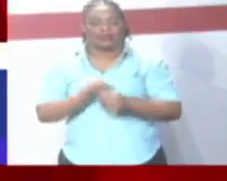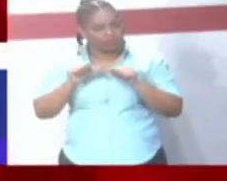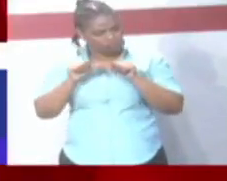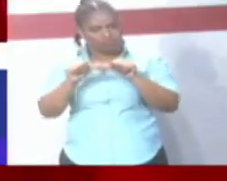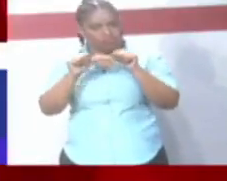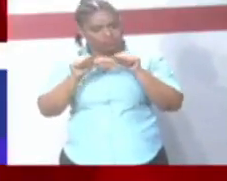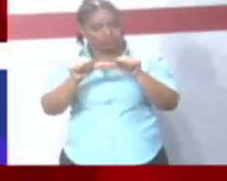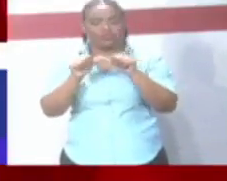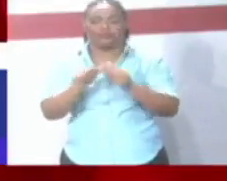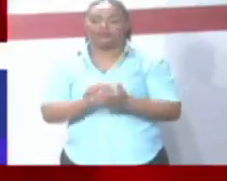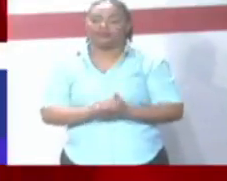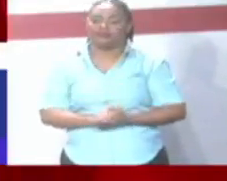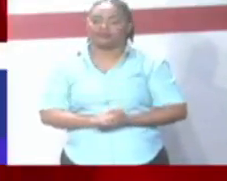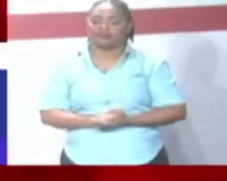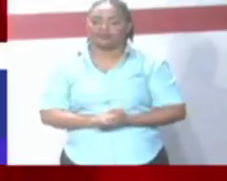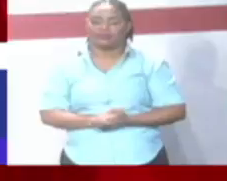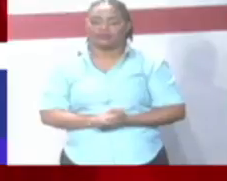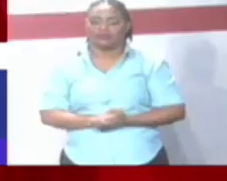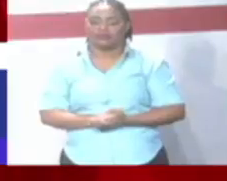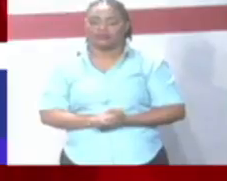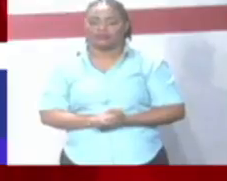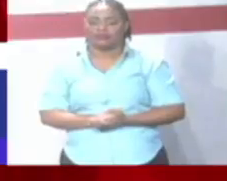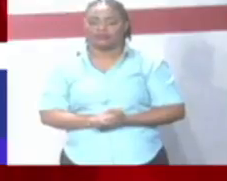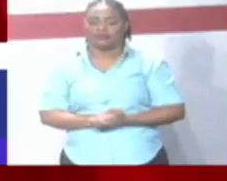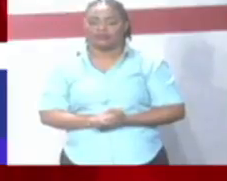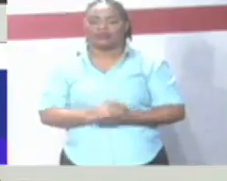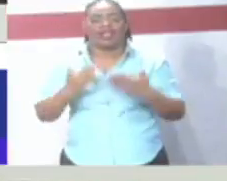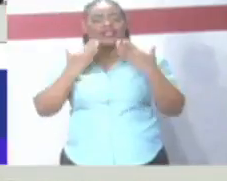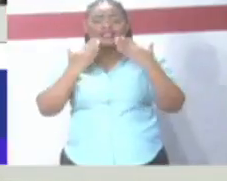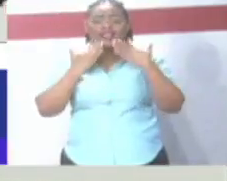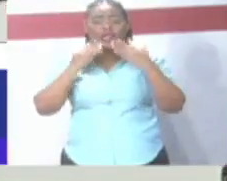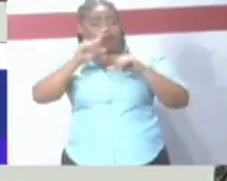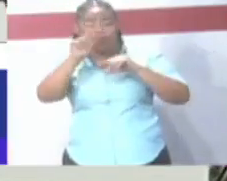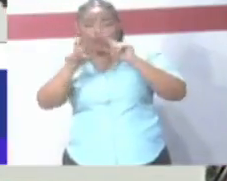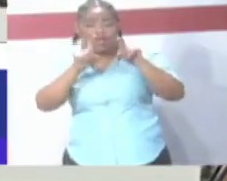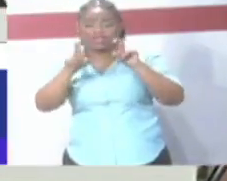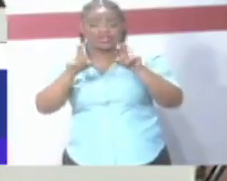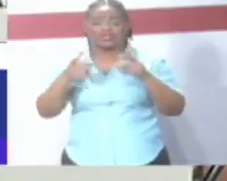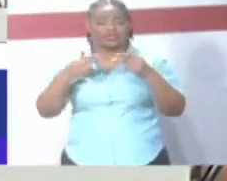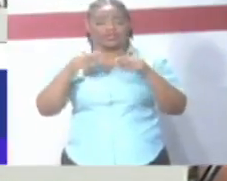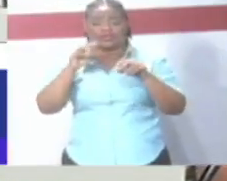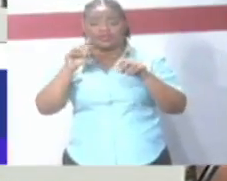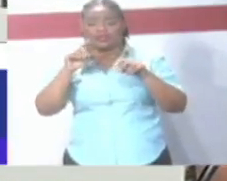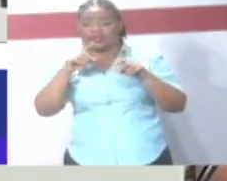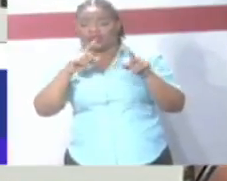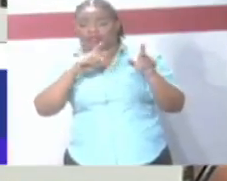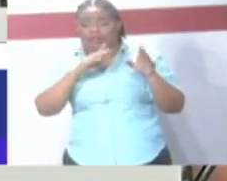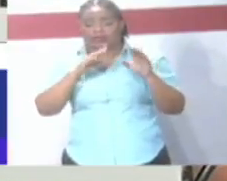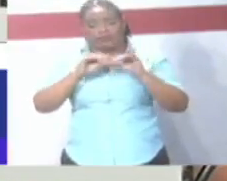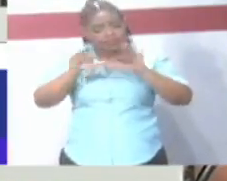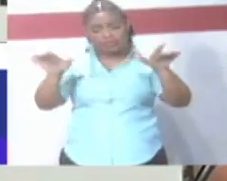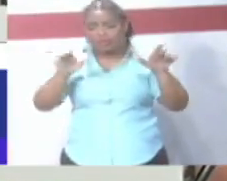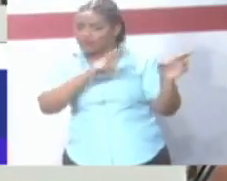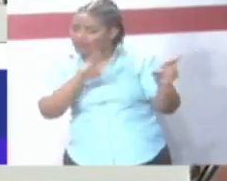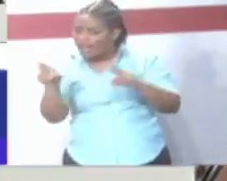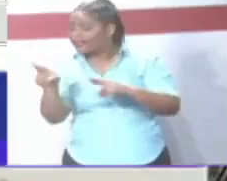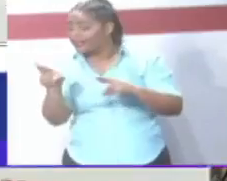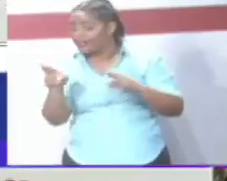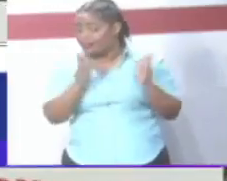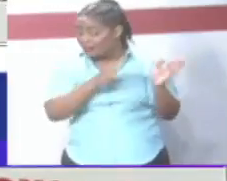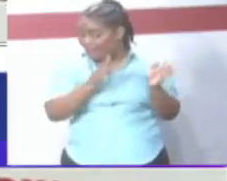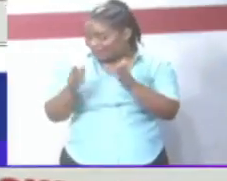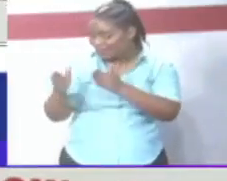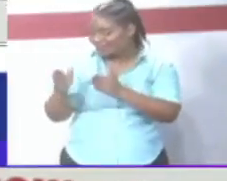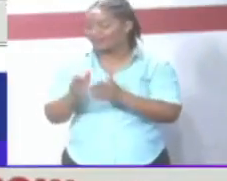Okay, good morning. Thank you for that question, which centered around Delta preparedness. And I'd like to stress that the Ministry of